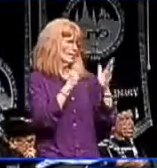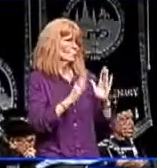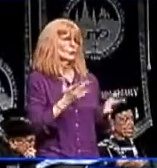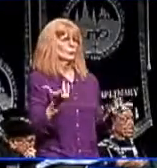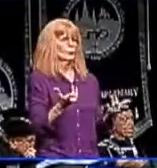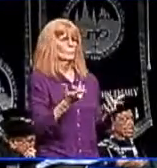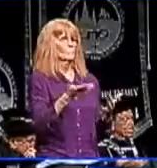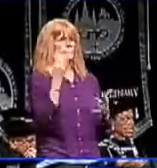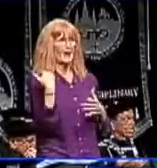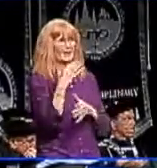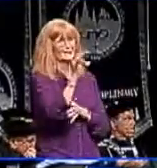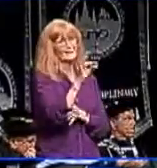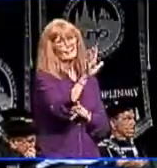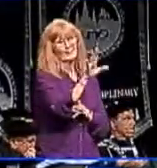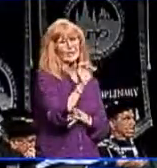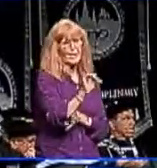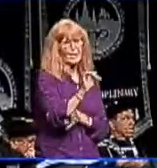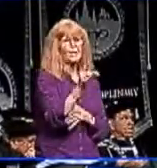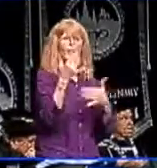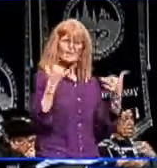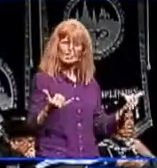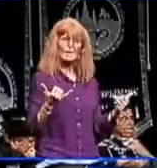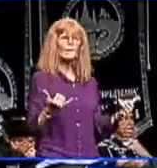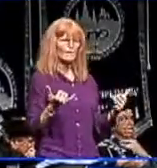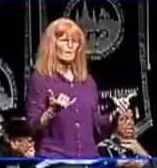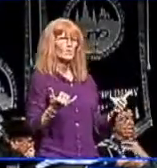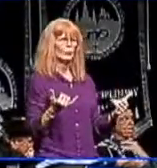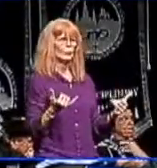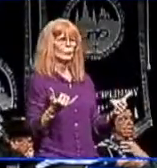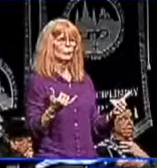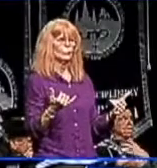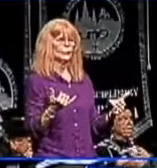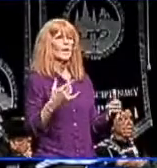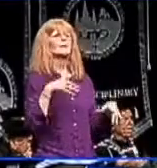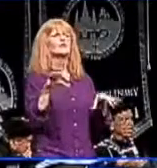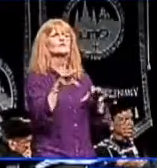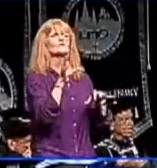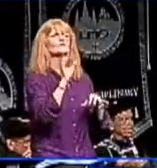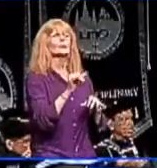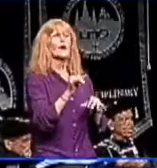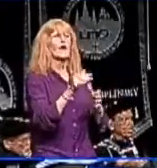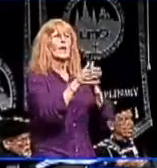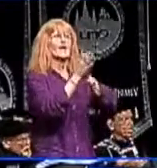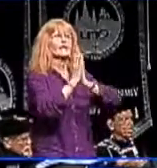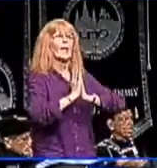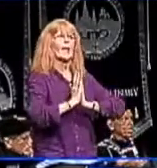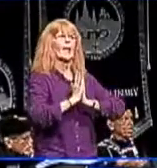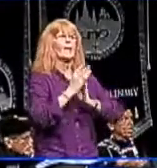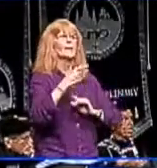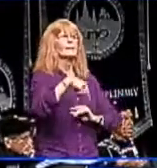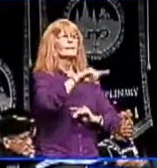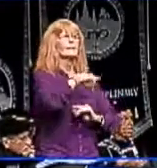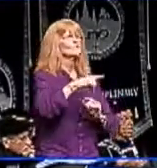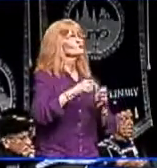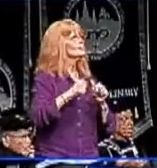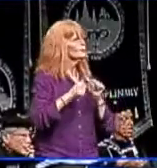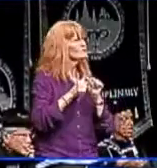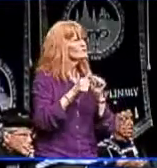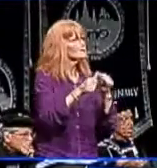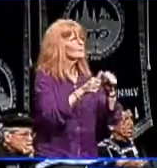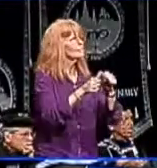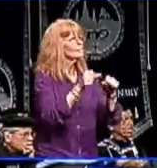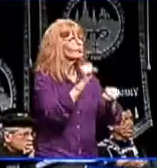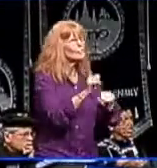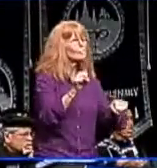in 1958 and now. And I do that and ask them to continue their